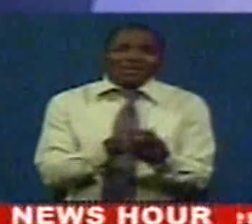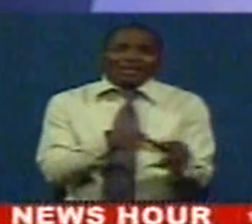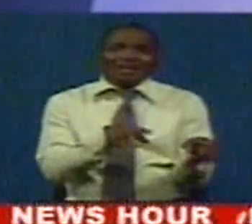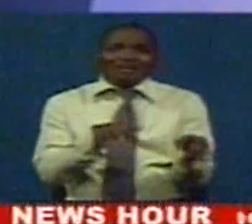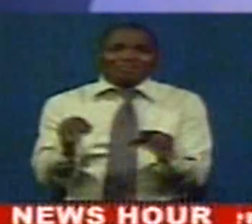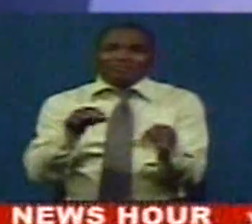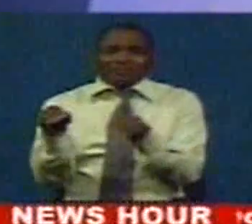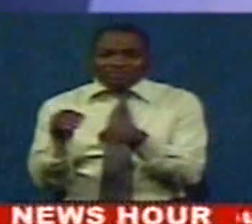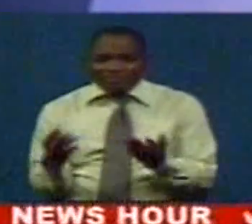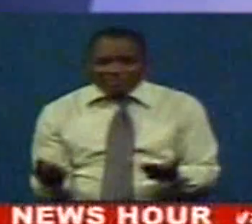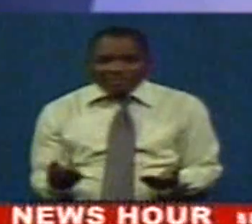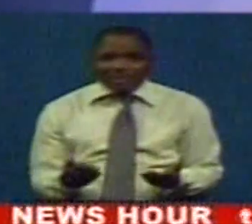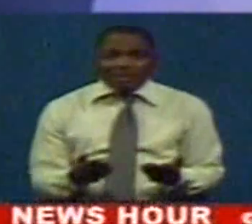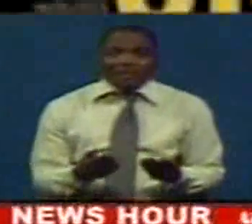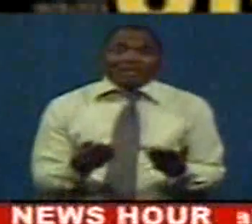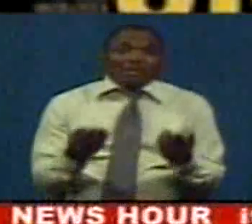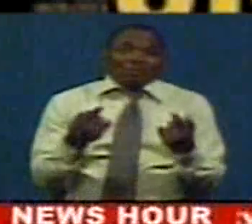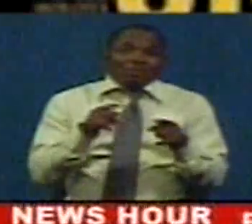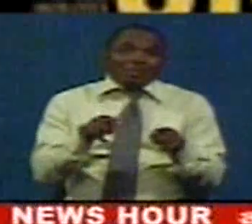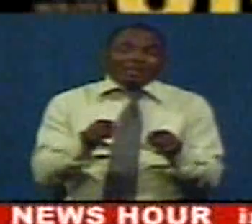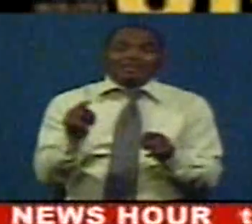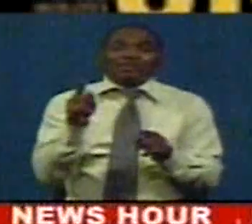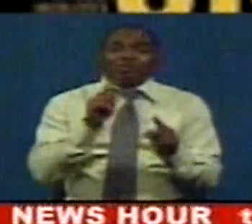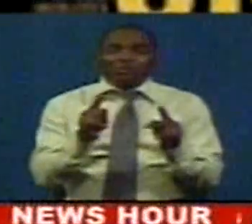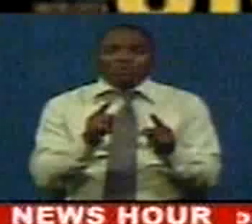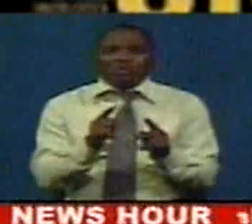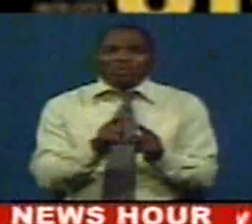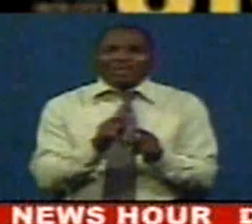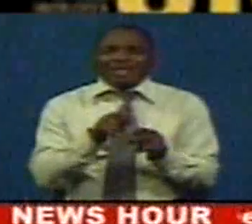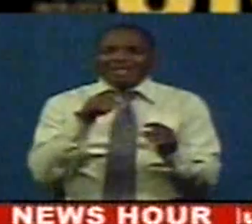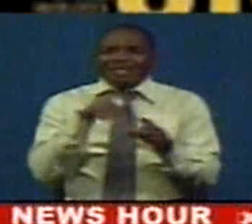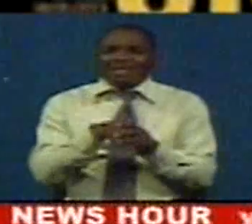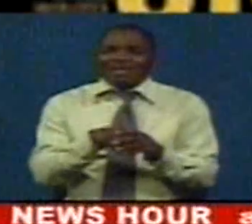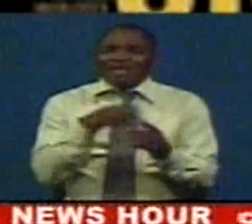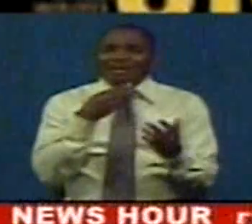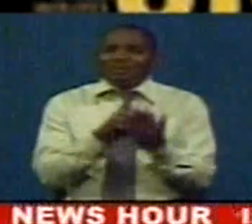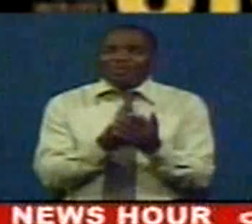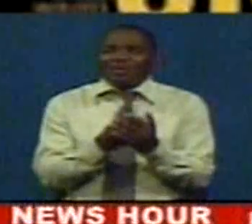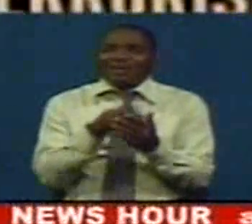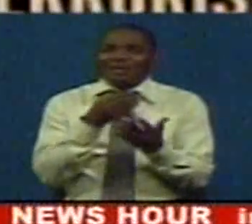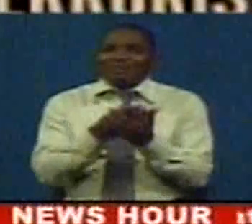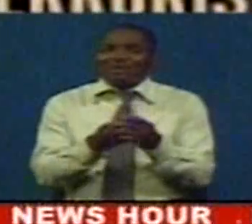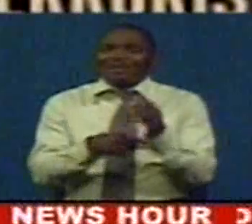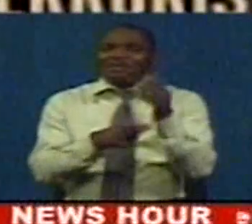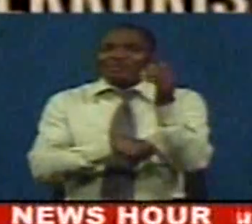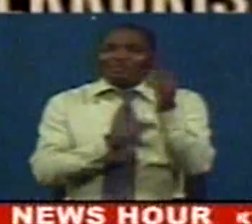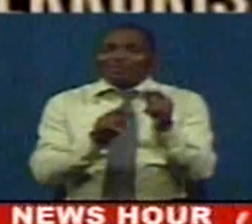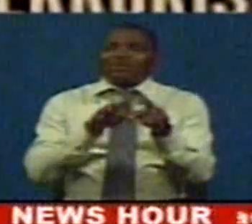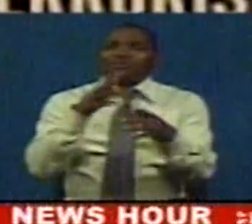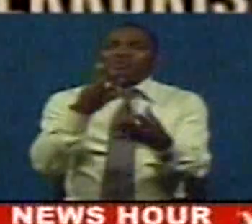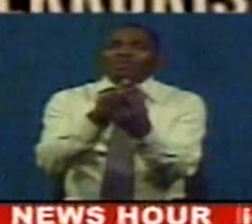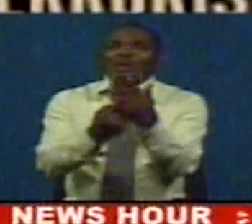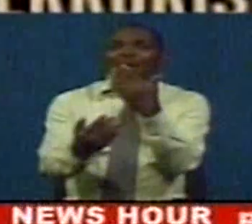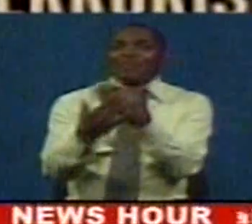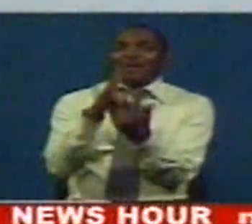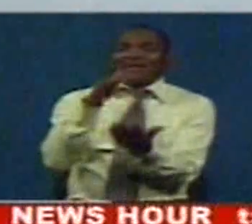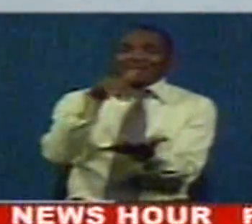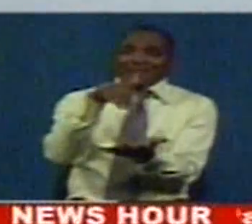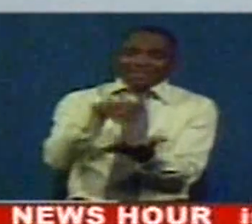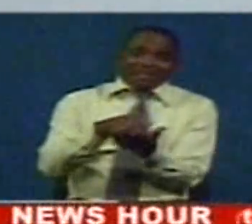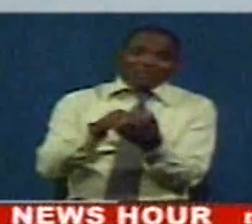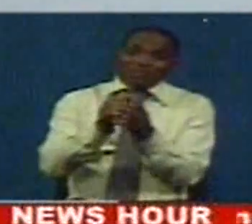tracing, process of crime. So when you allow people who commit such offense to maybe go to jail and come back and enjoy the fruit of the